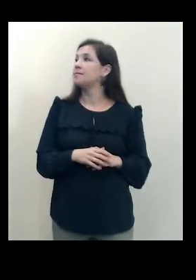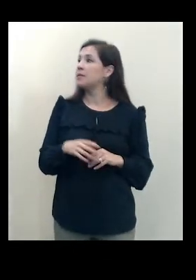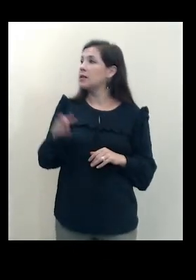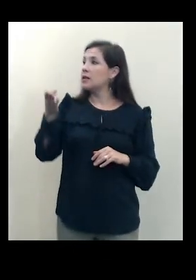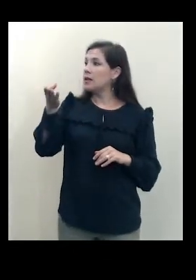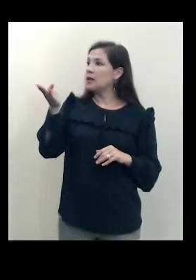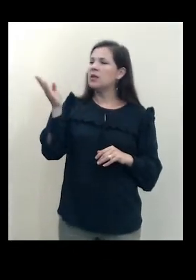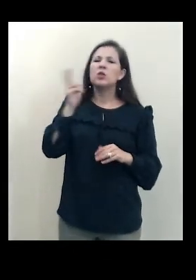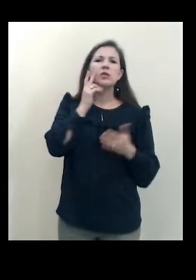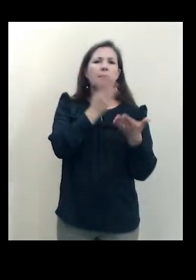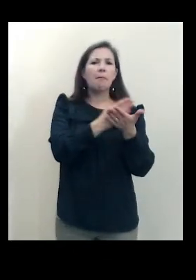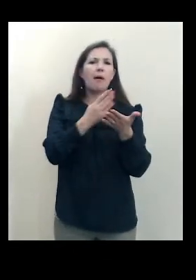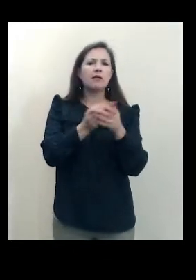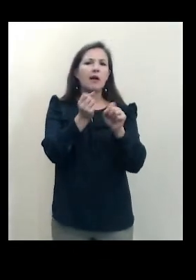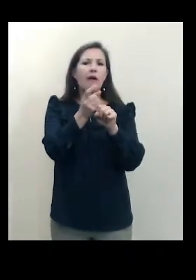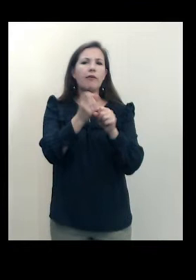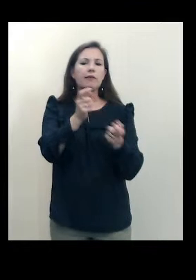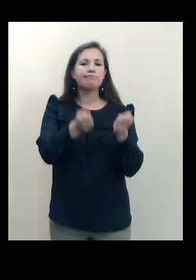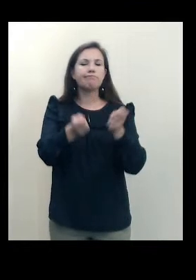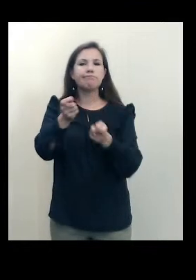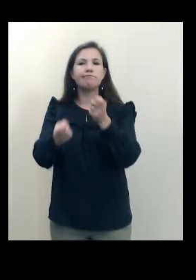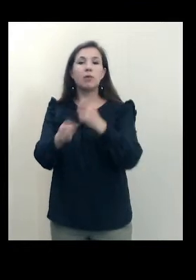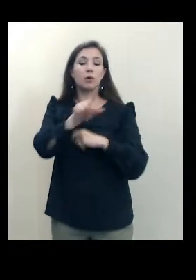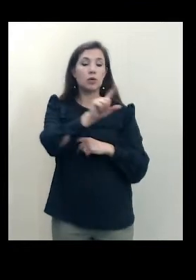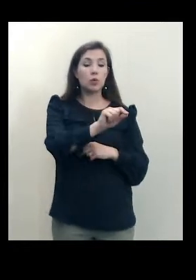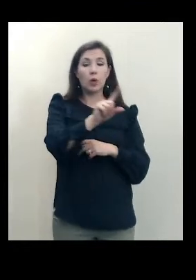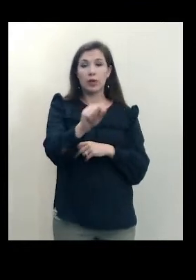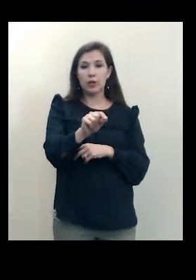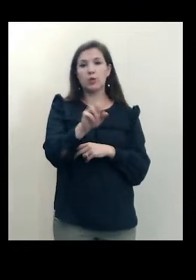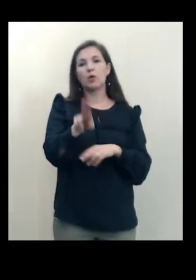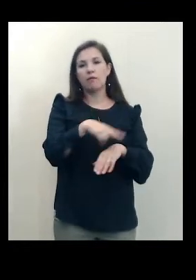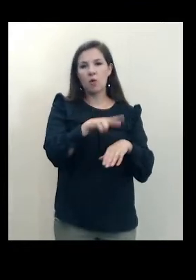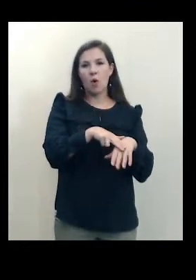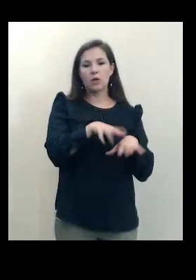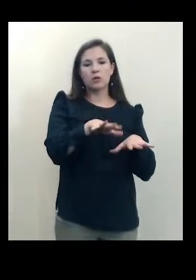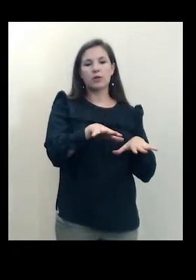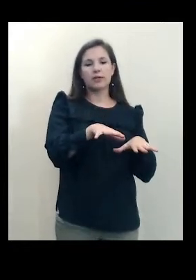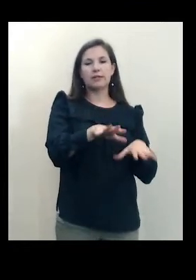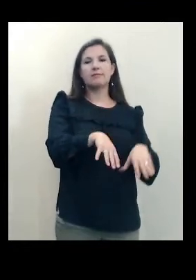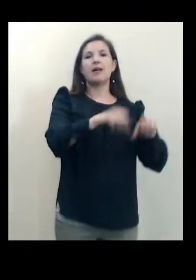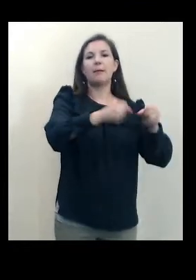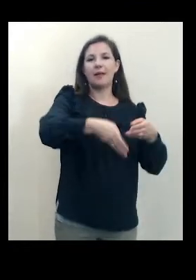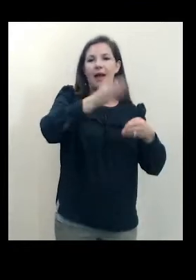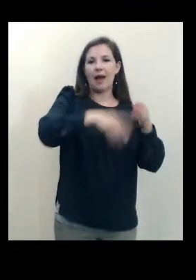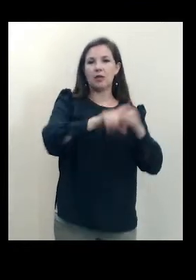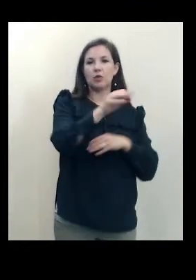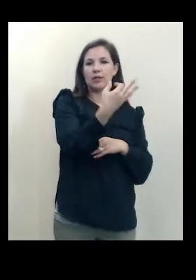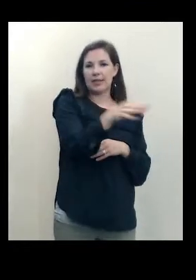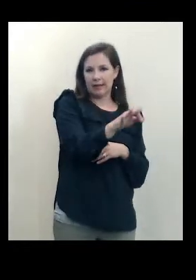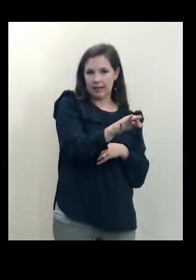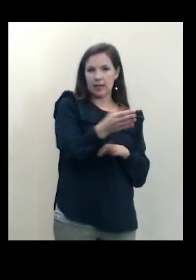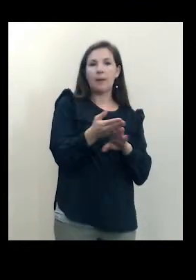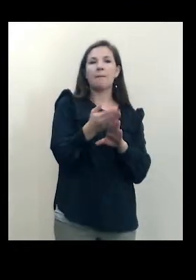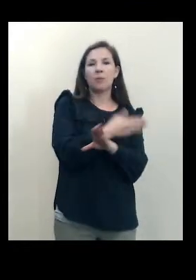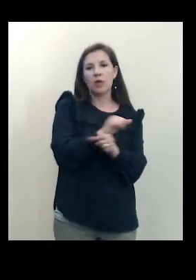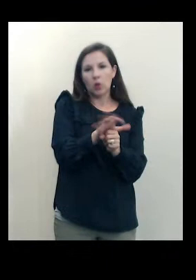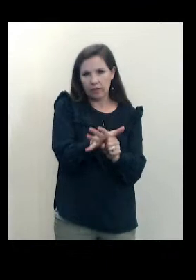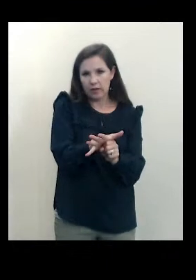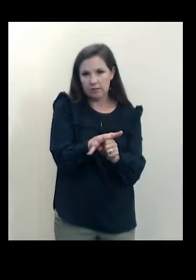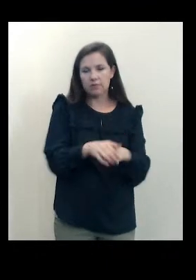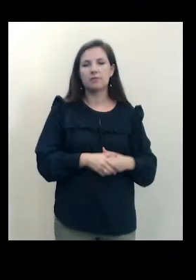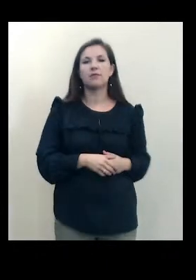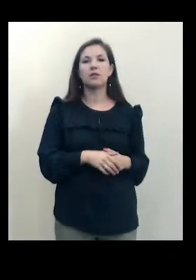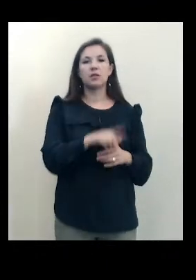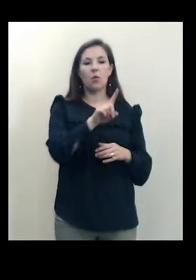from year to year, the 2020 adopted budget was, of course, adopted at the end of 2019. That was pre-COVID. It